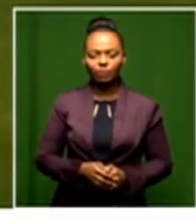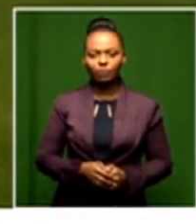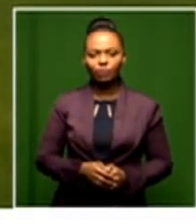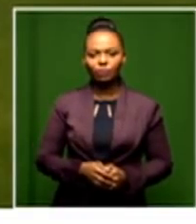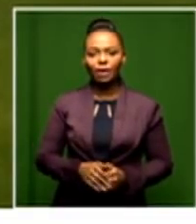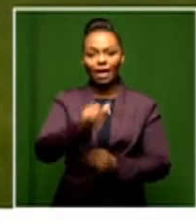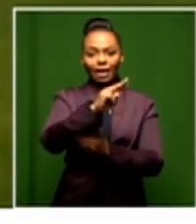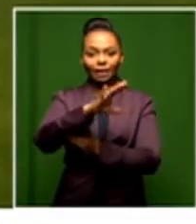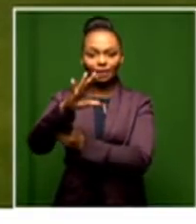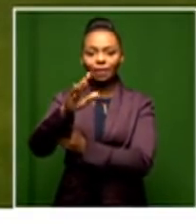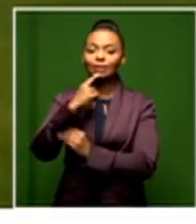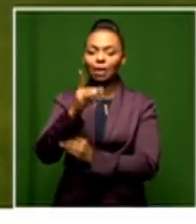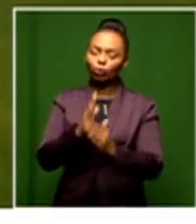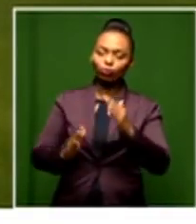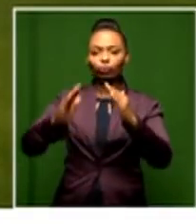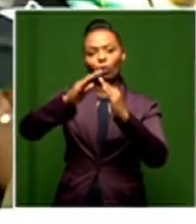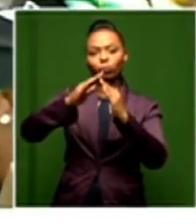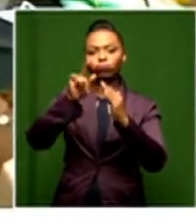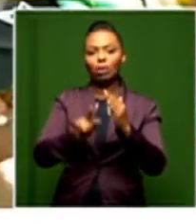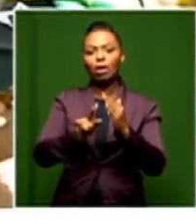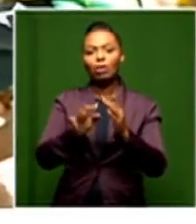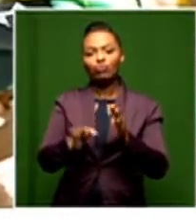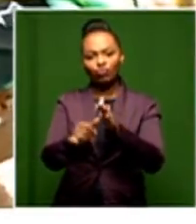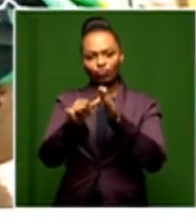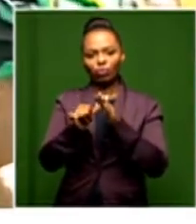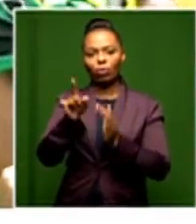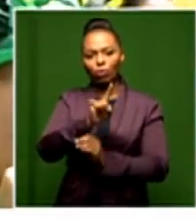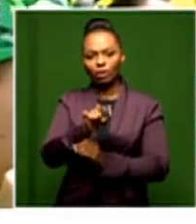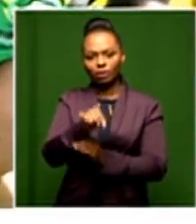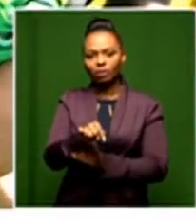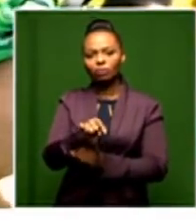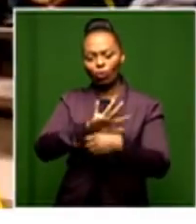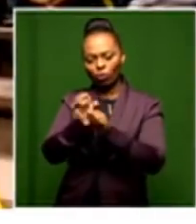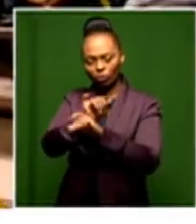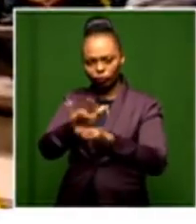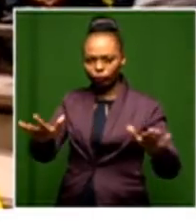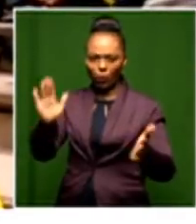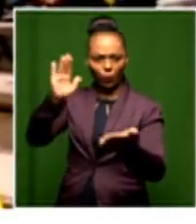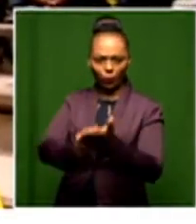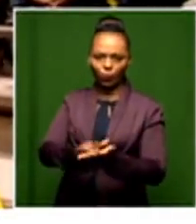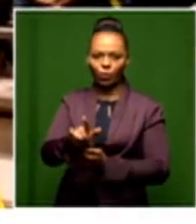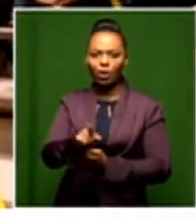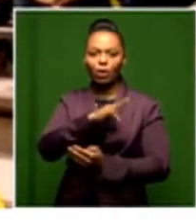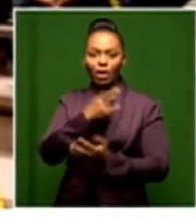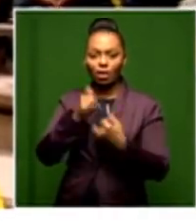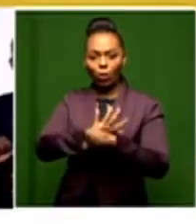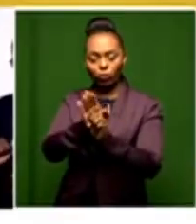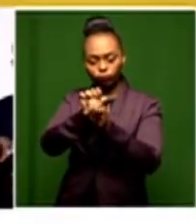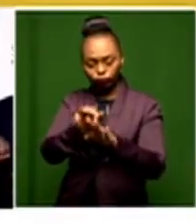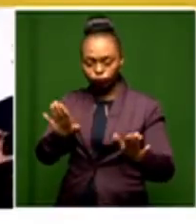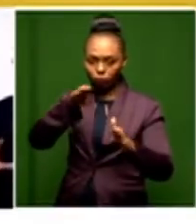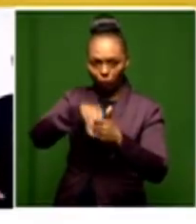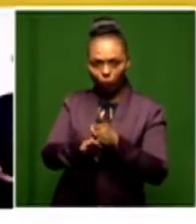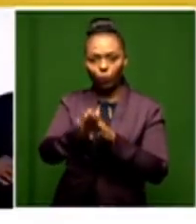And the ANC says its top priority will be to defeat the global COVID-19 pandemic. The country is grappling with the second wave of the